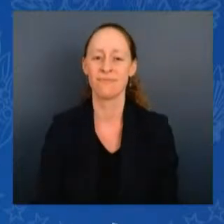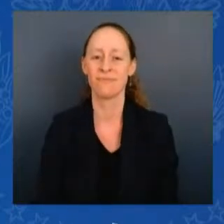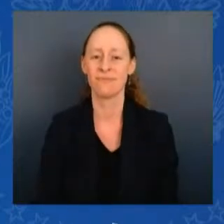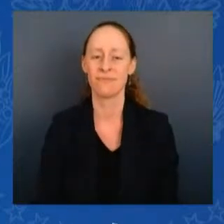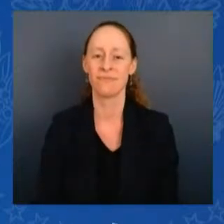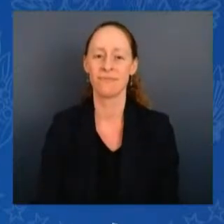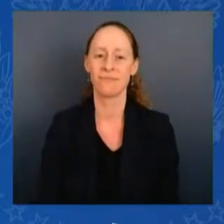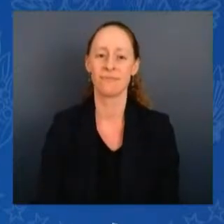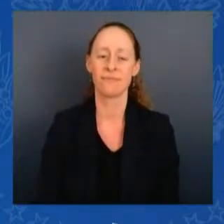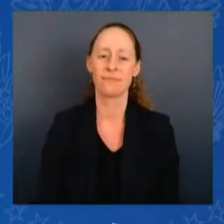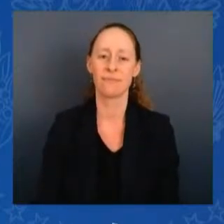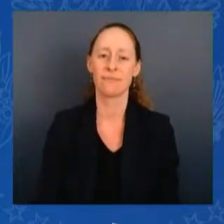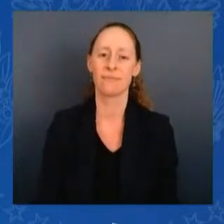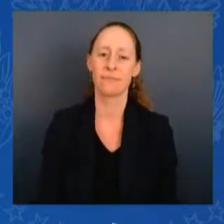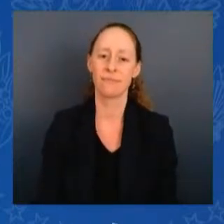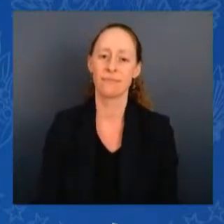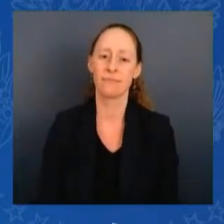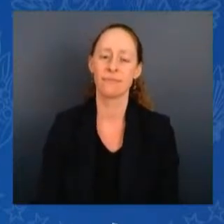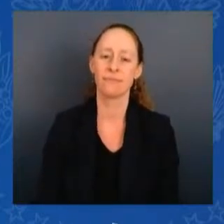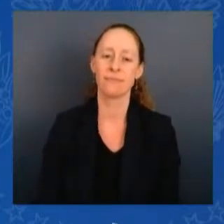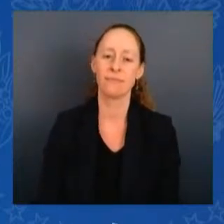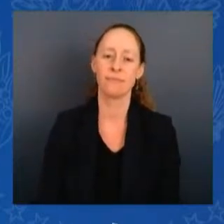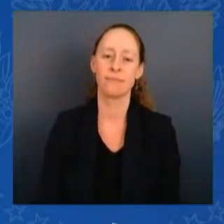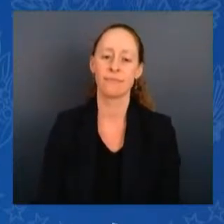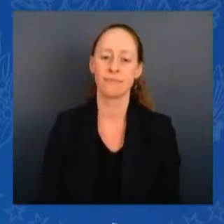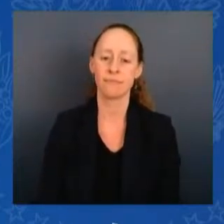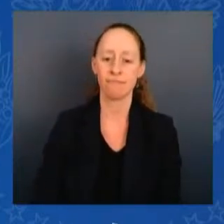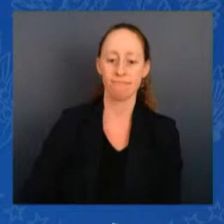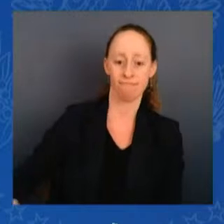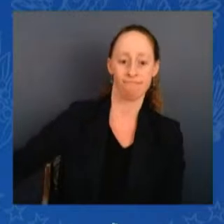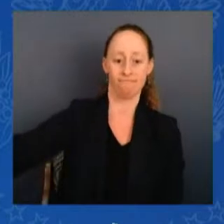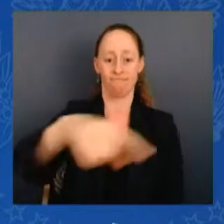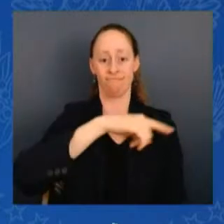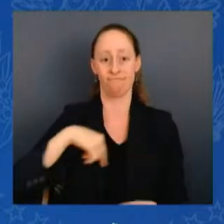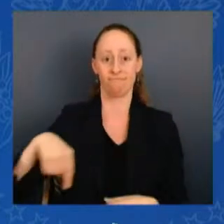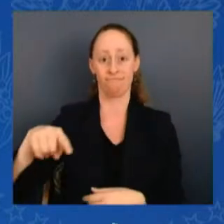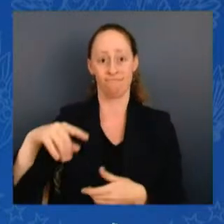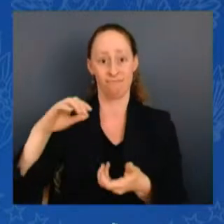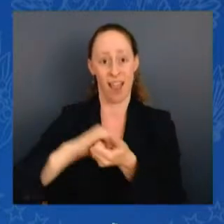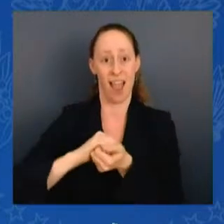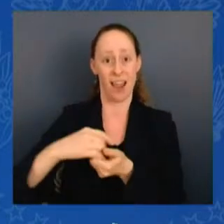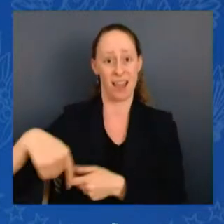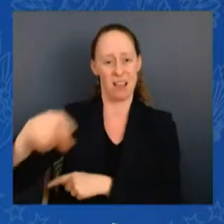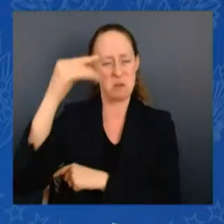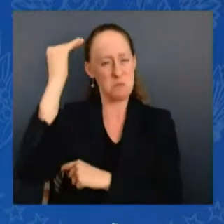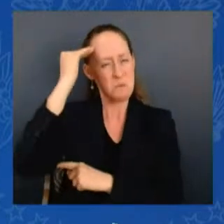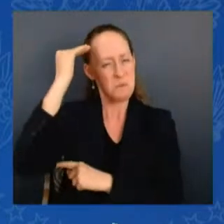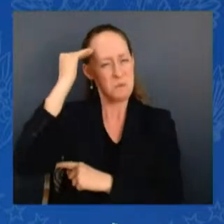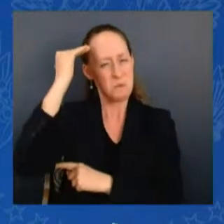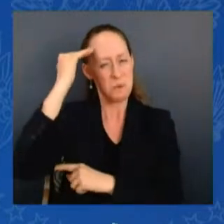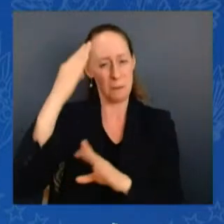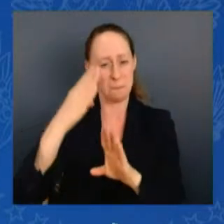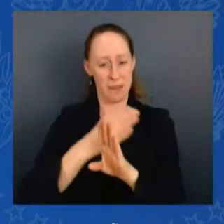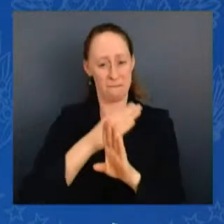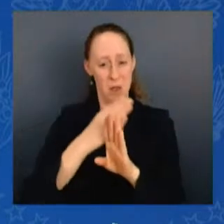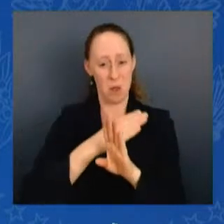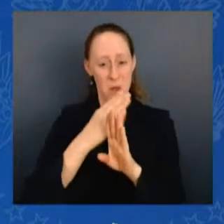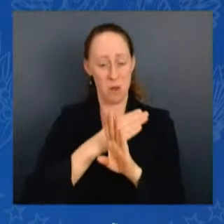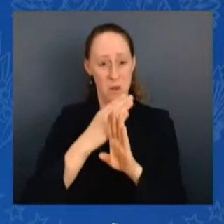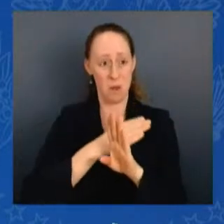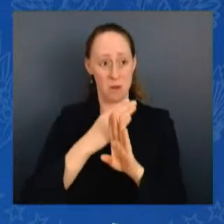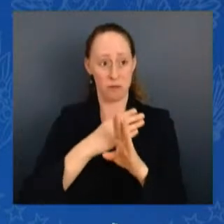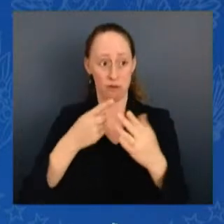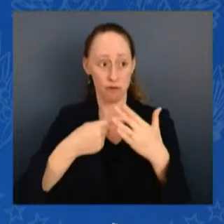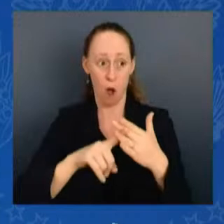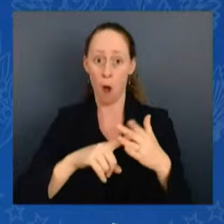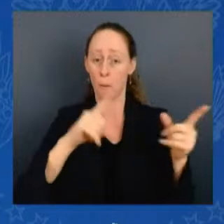All of the allies knew that before this war, Putin thought NATO would break. Today, NATO is stronger